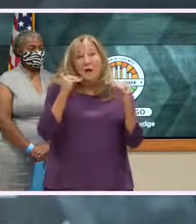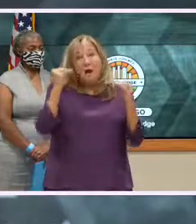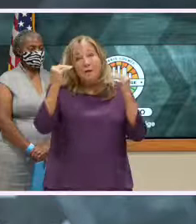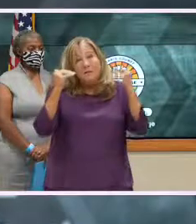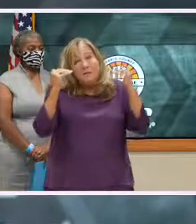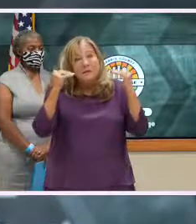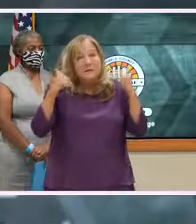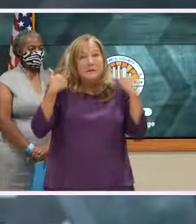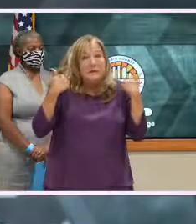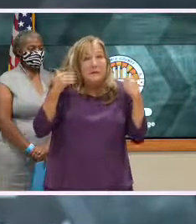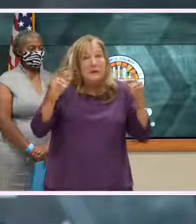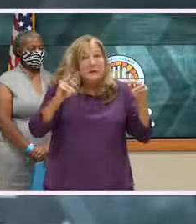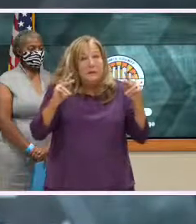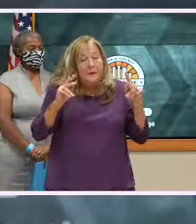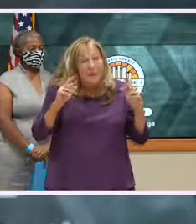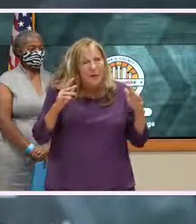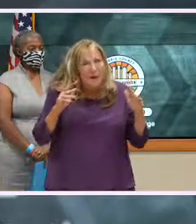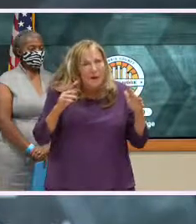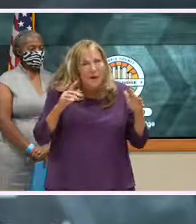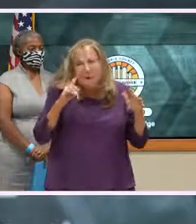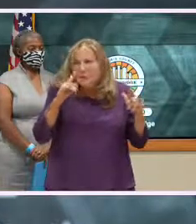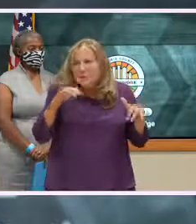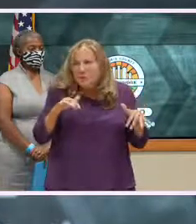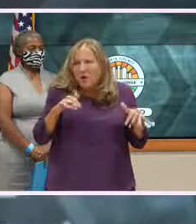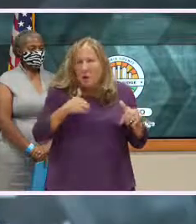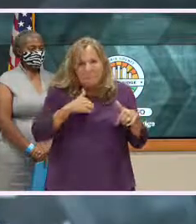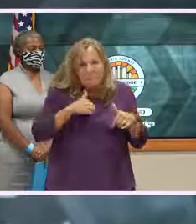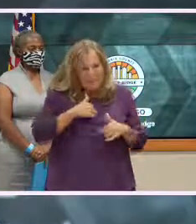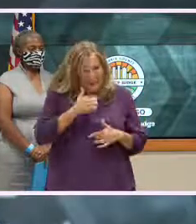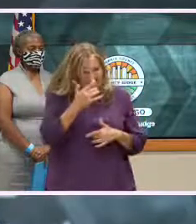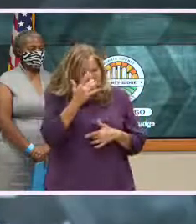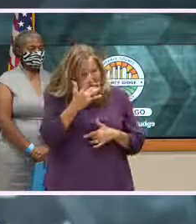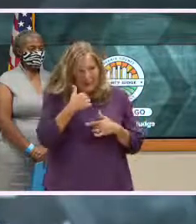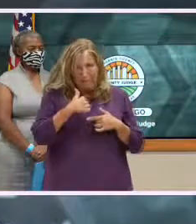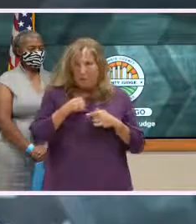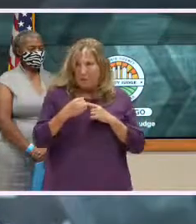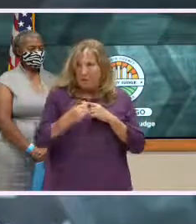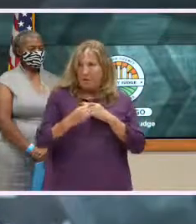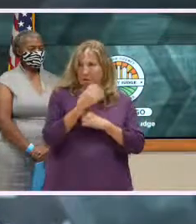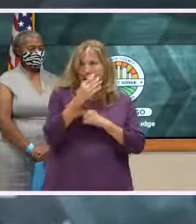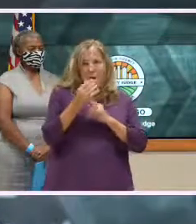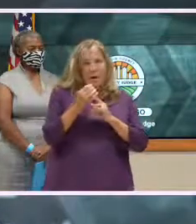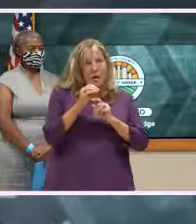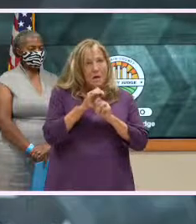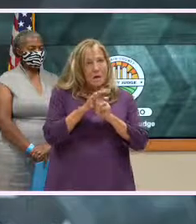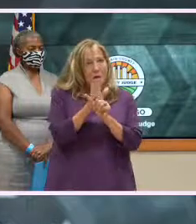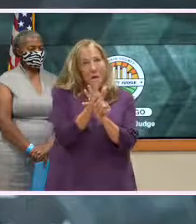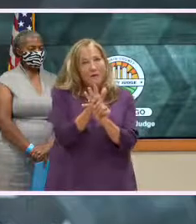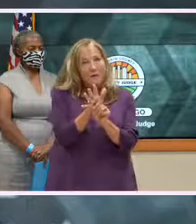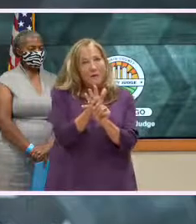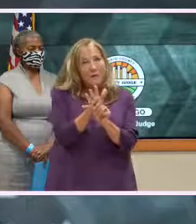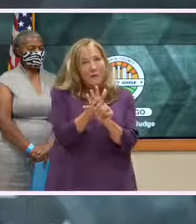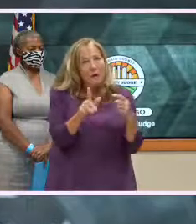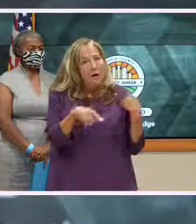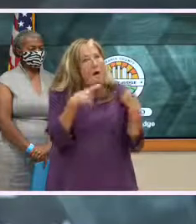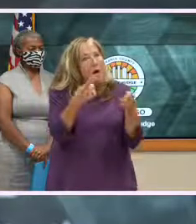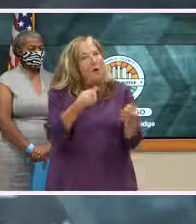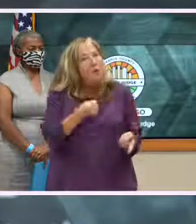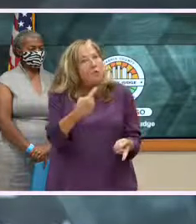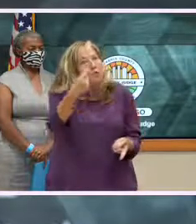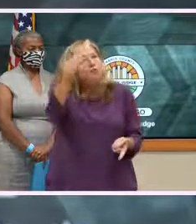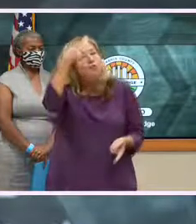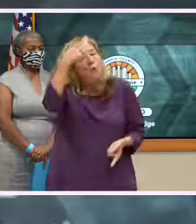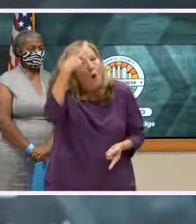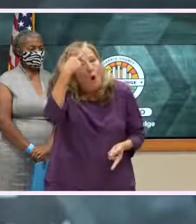from COVID and may have to be intubated or may require an ICU admission, because that message they've gotten is that